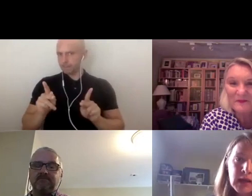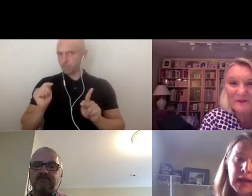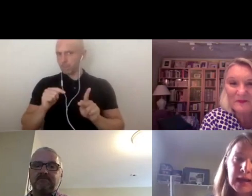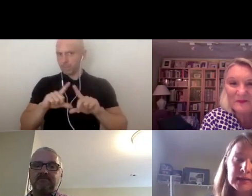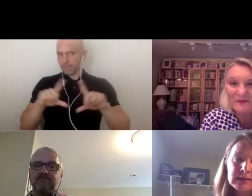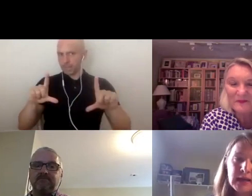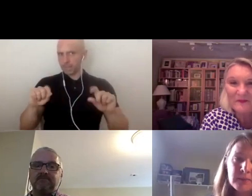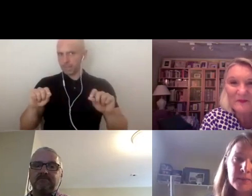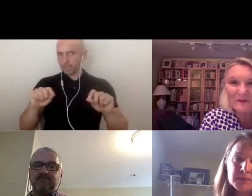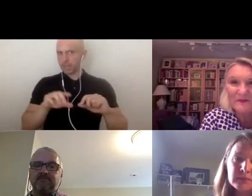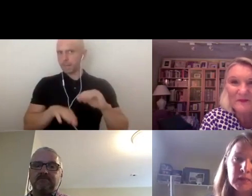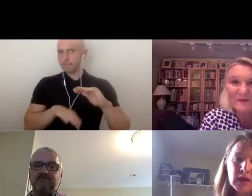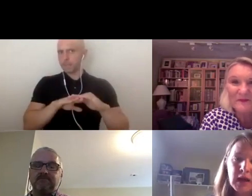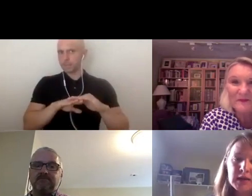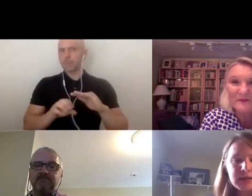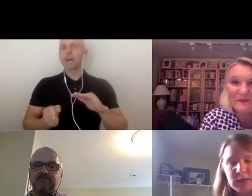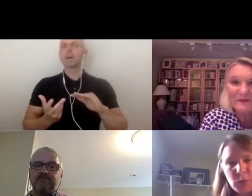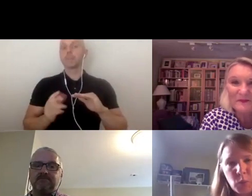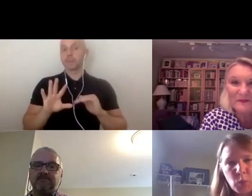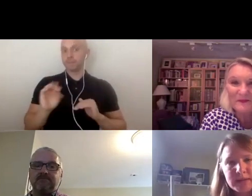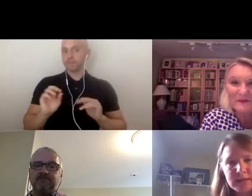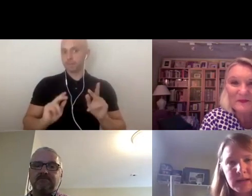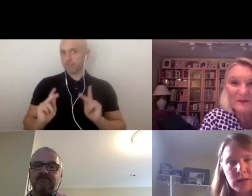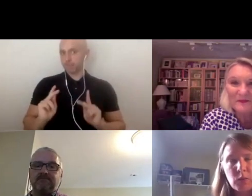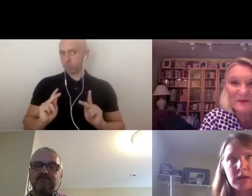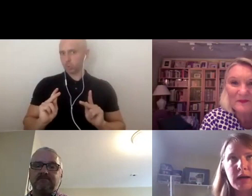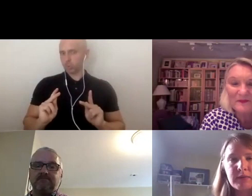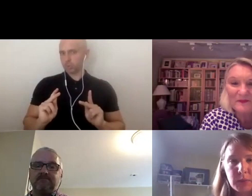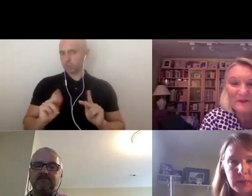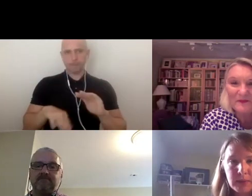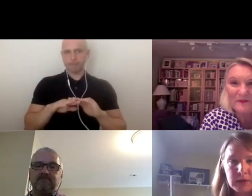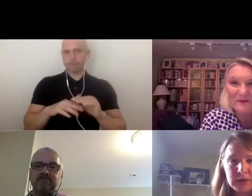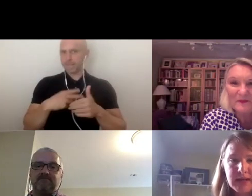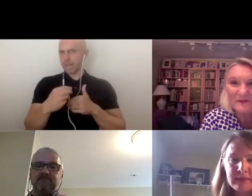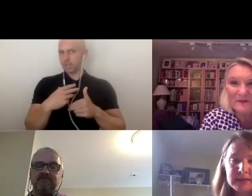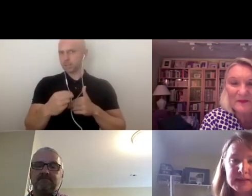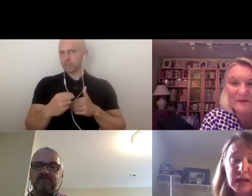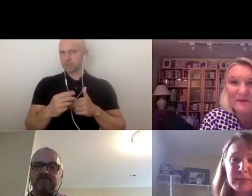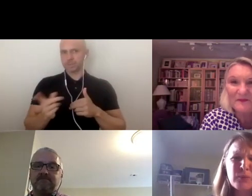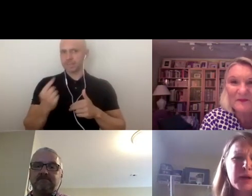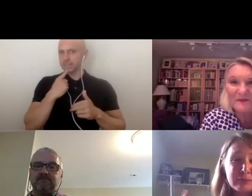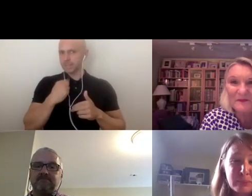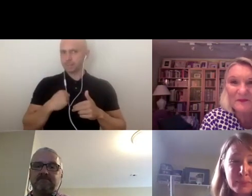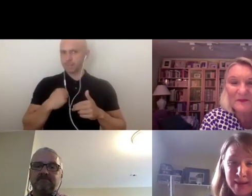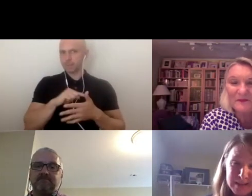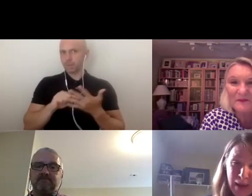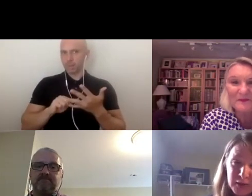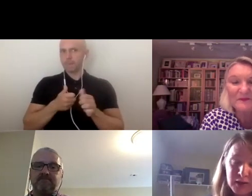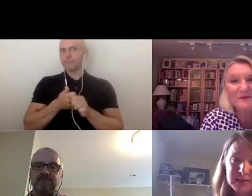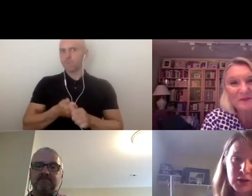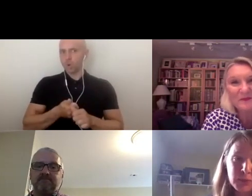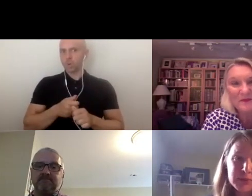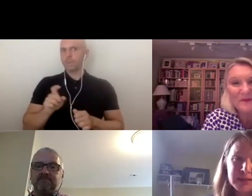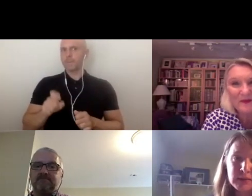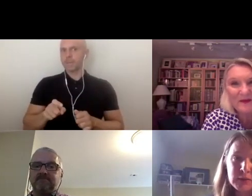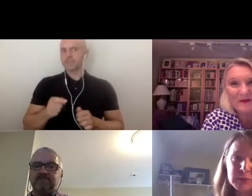outside? And I just, what are kind of the parameters at this time? And what kind of, I guess, backlog